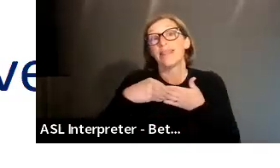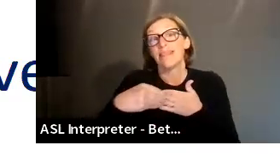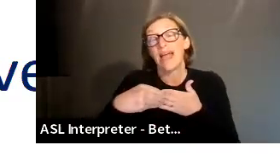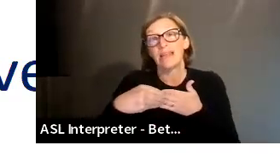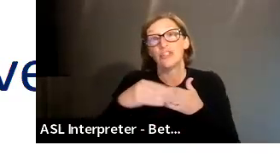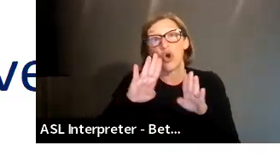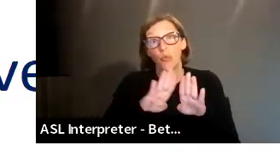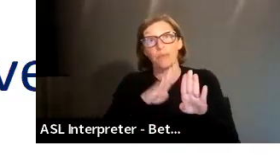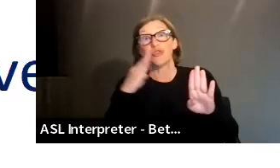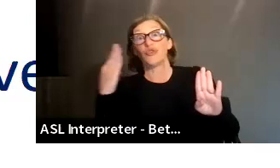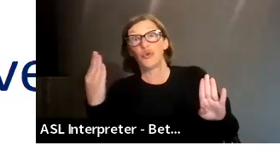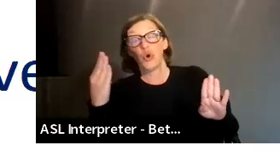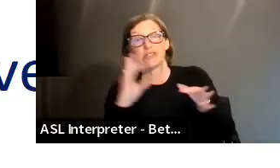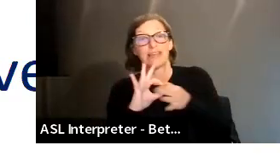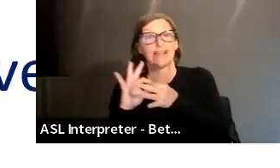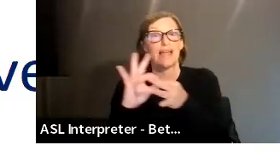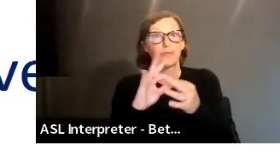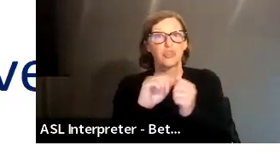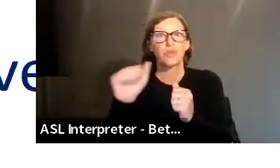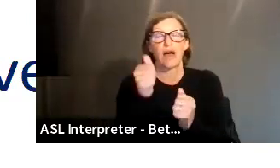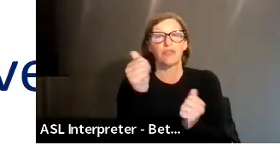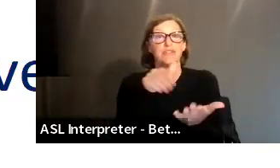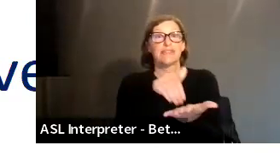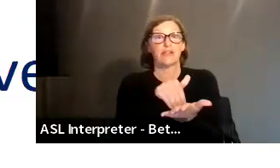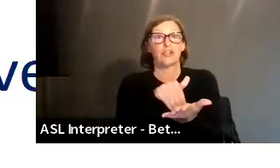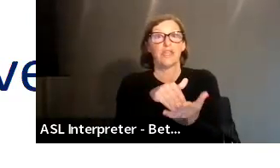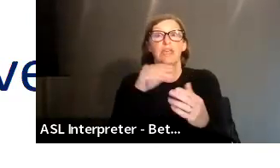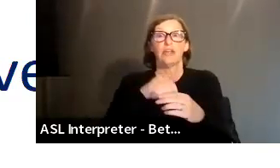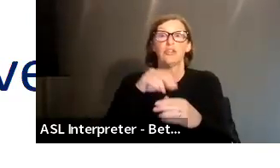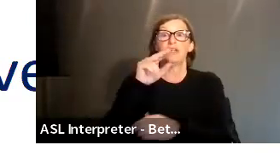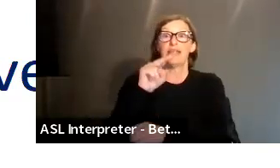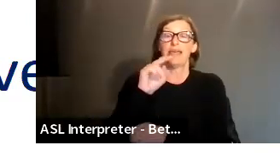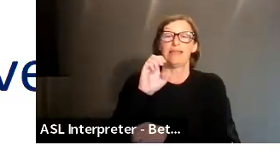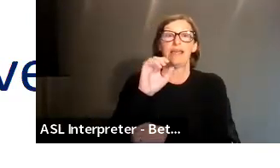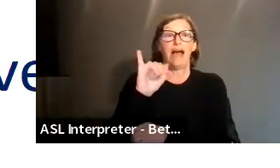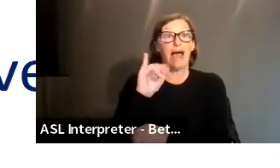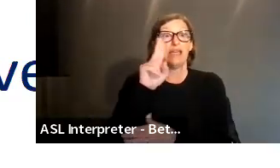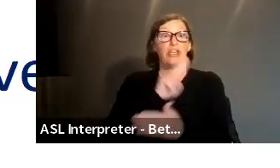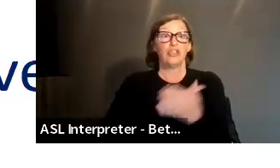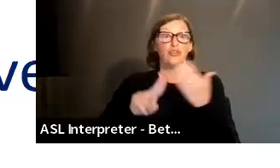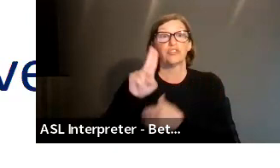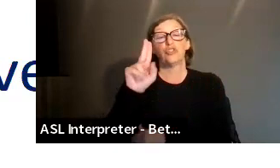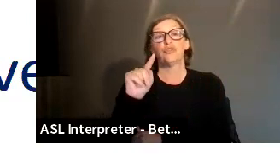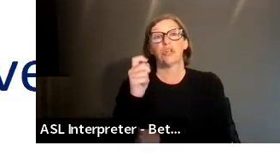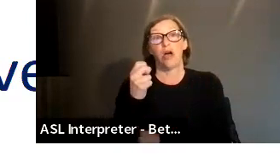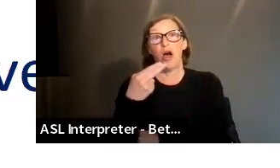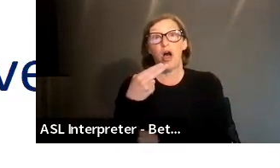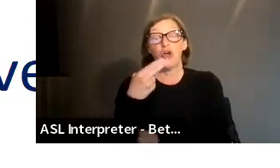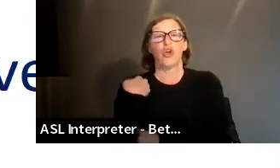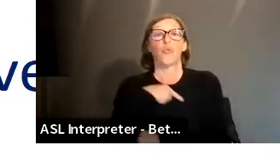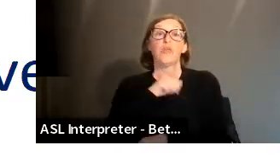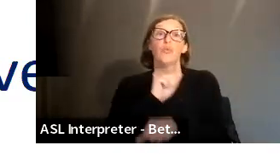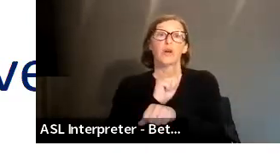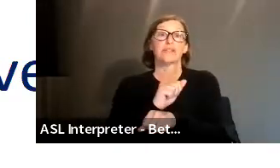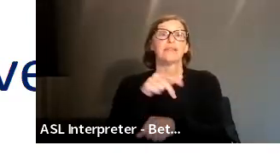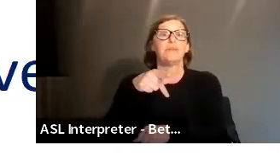the door to collaboration with other centers, including the NEI, University of Utah, with whom we collaborate on the PRPF31